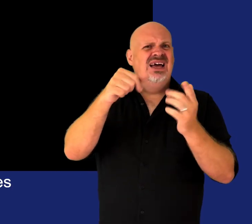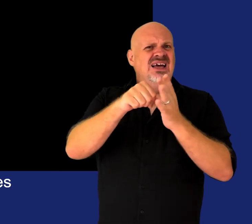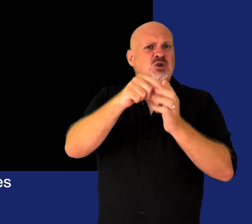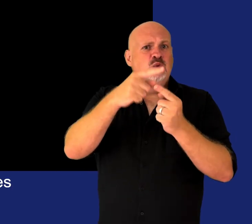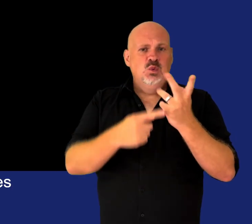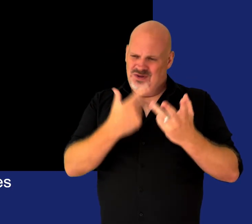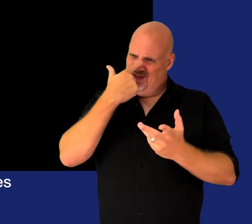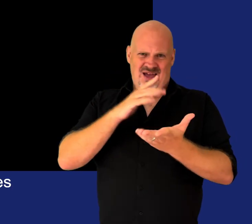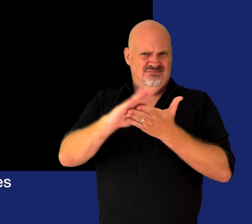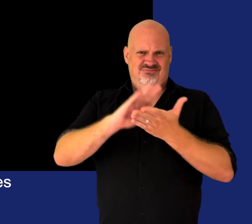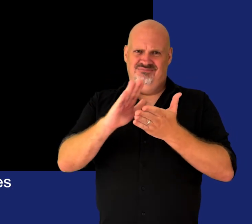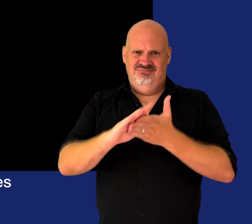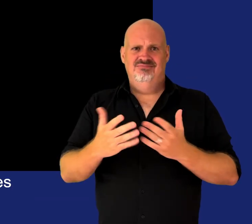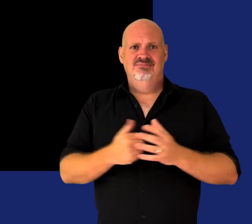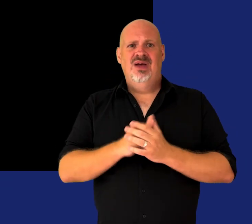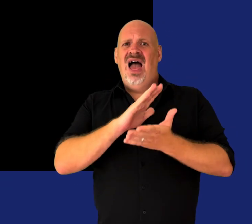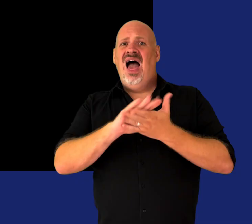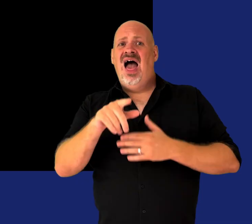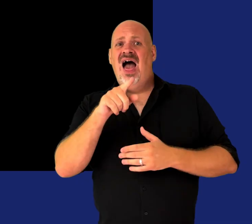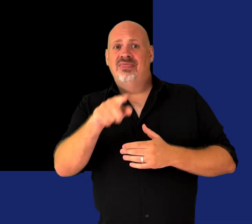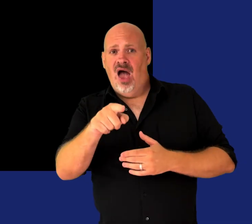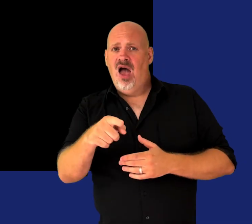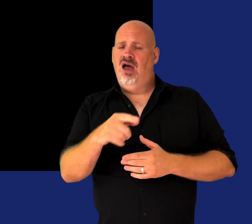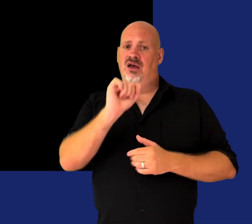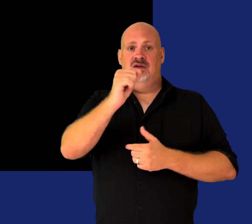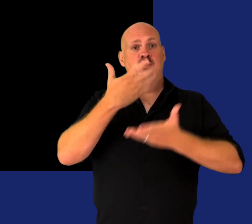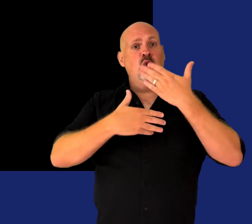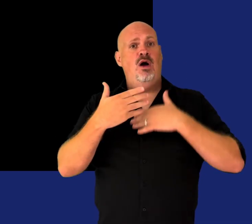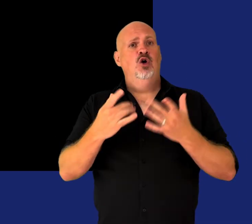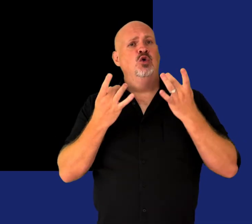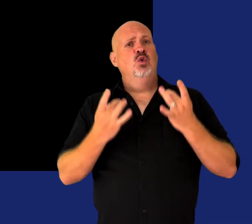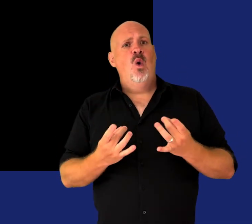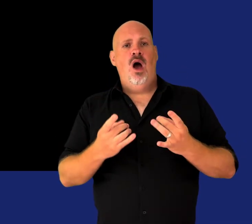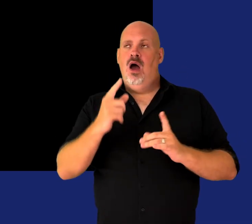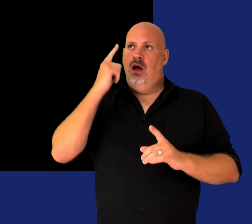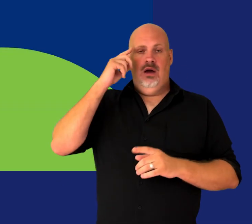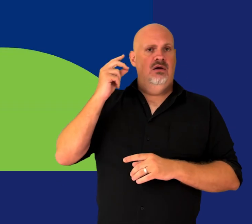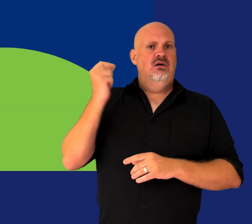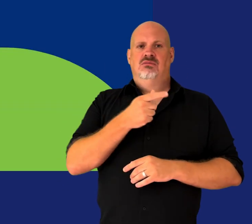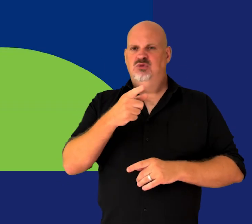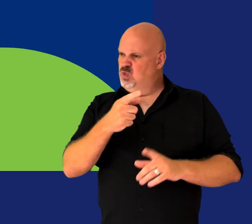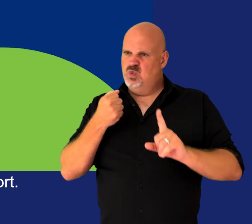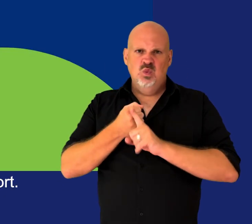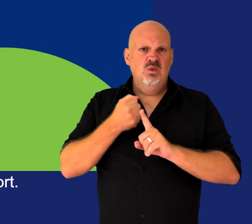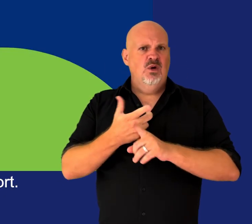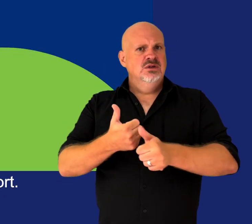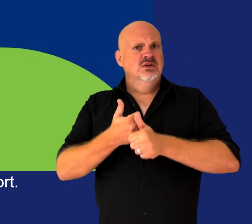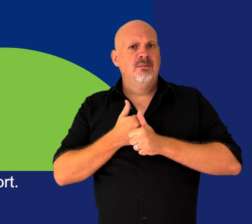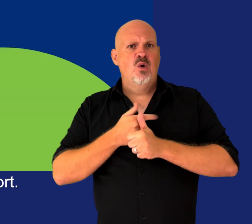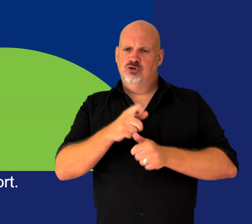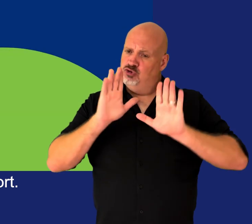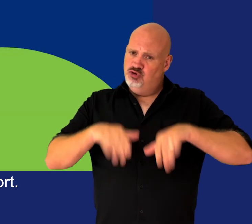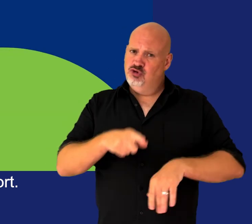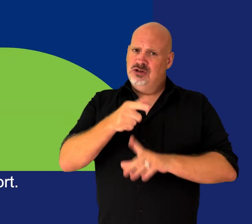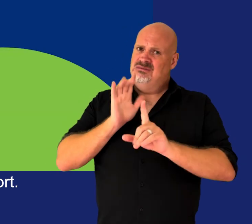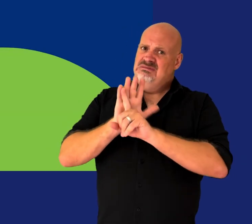the issues that you've got can be overcome. Heather, I loved your story about the yoga, that light bulb moment, and you pushing for support. You shouldn't need to push for